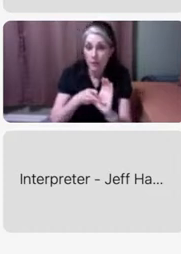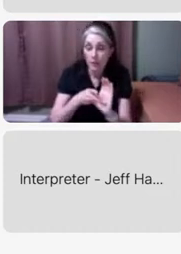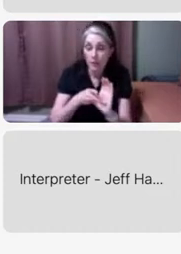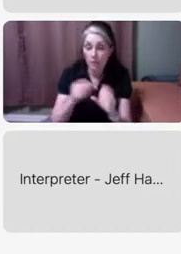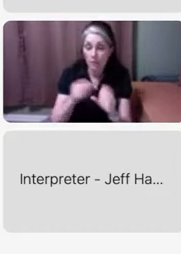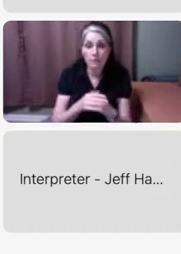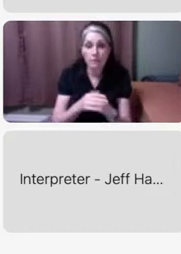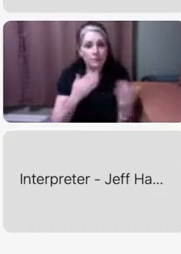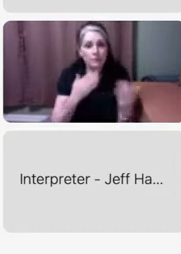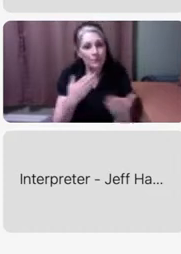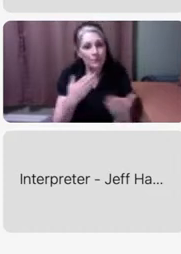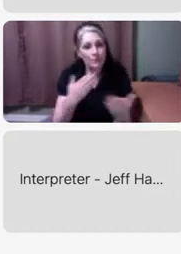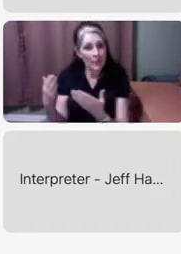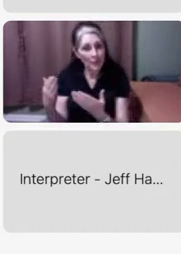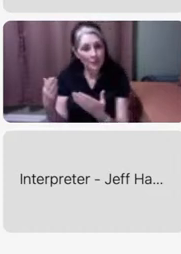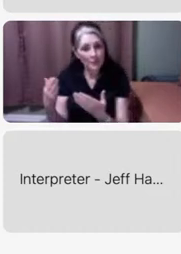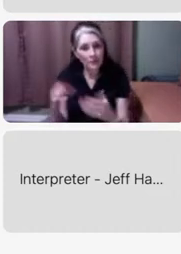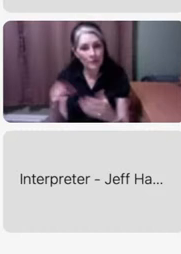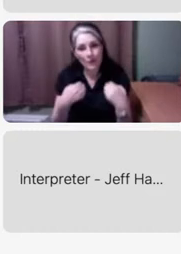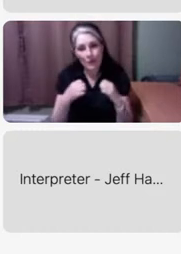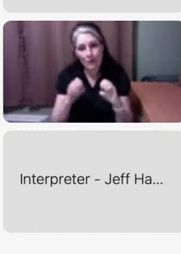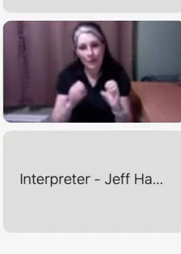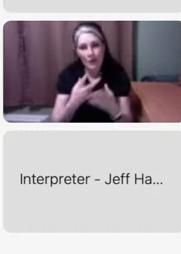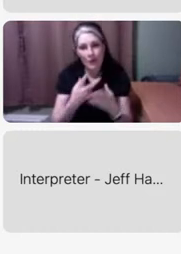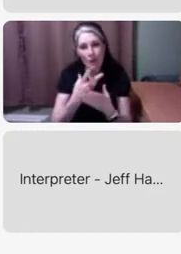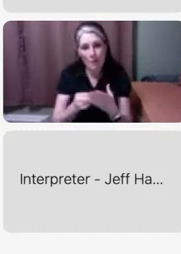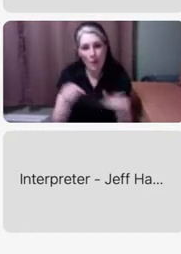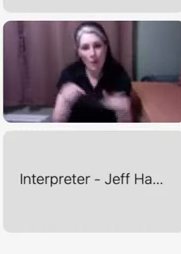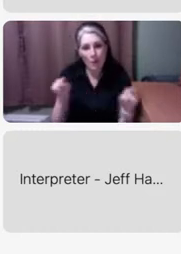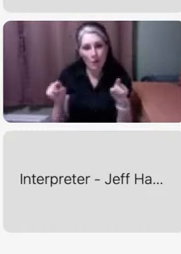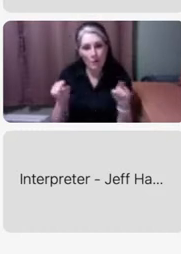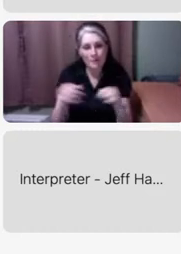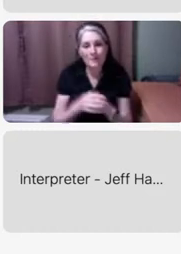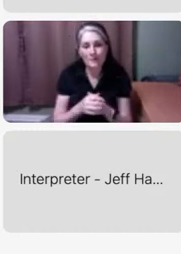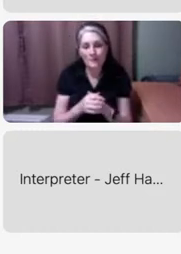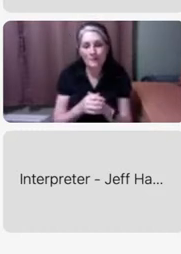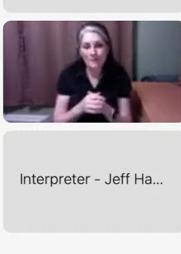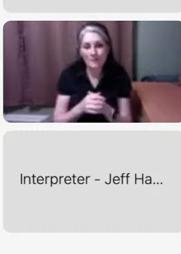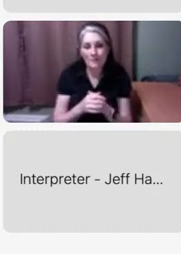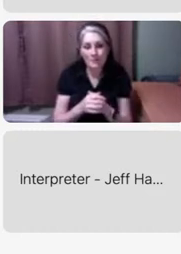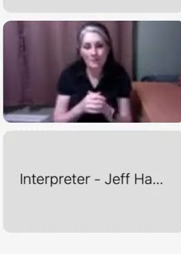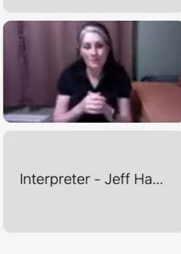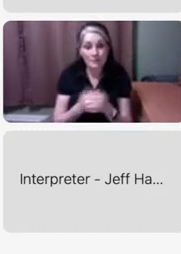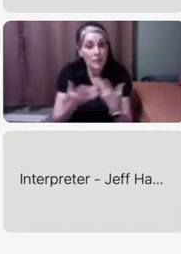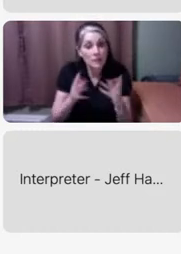for your efforts on both ends so that's all